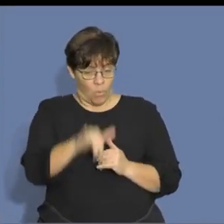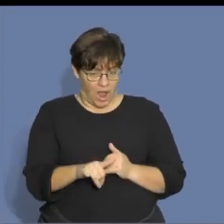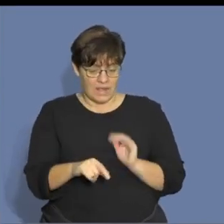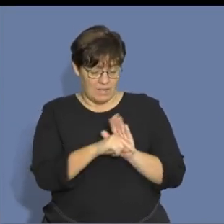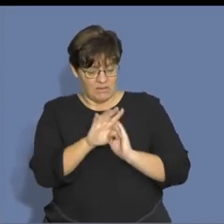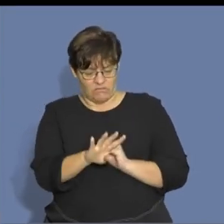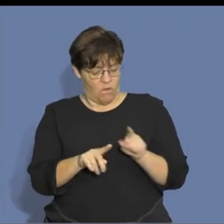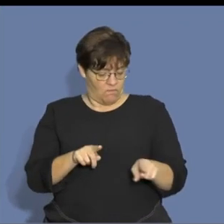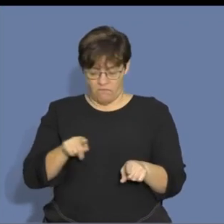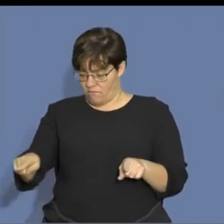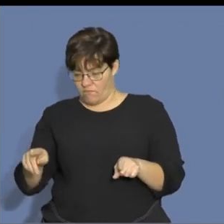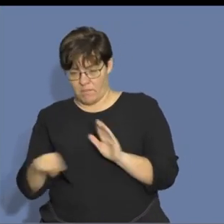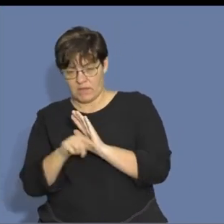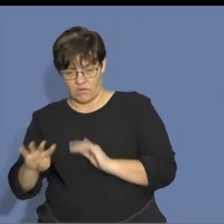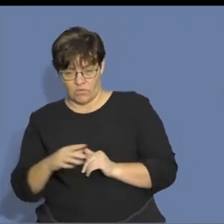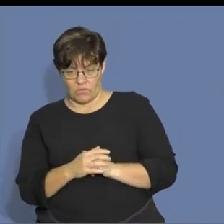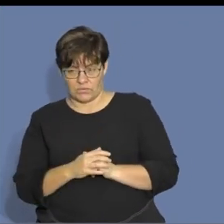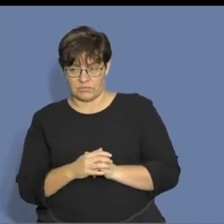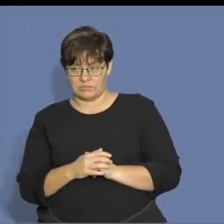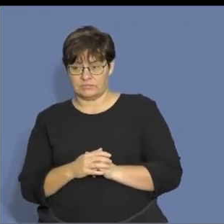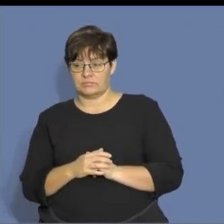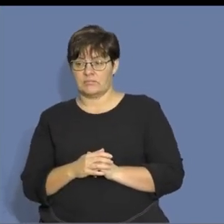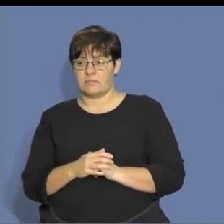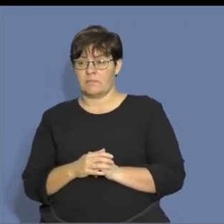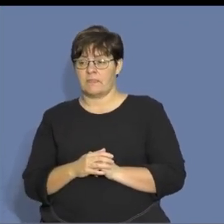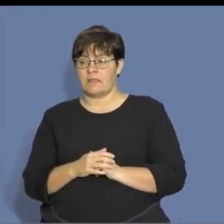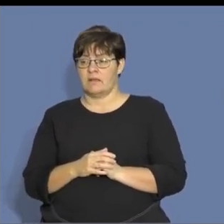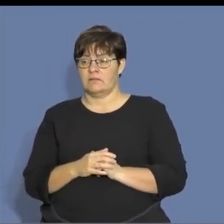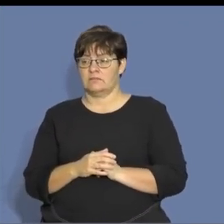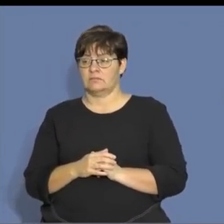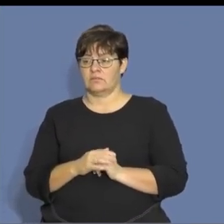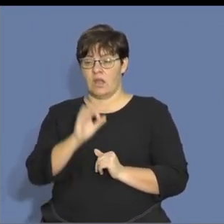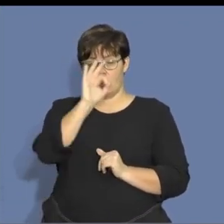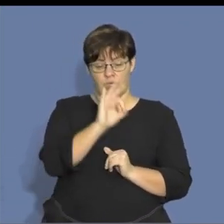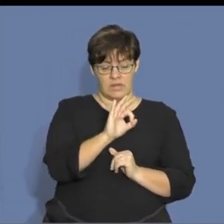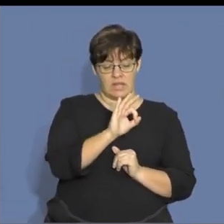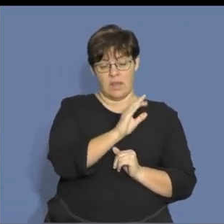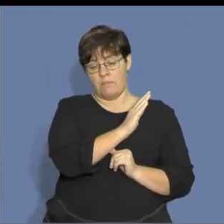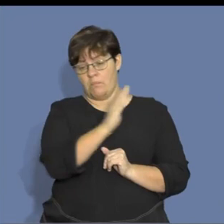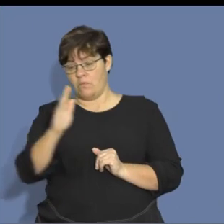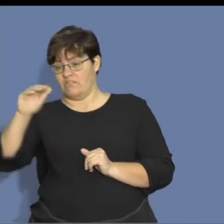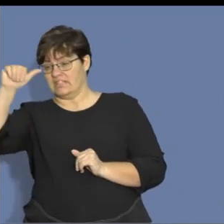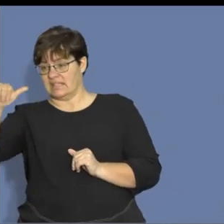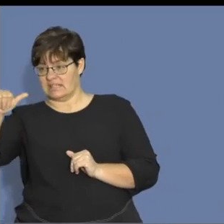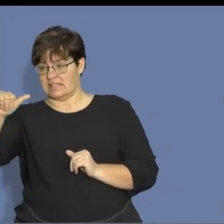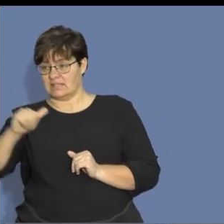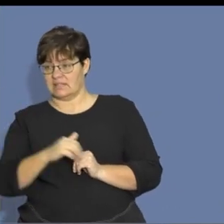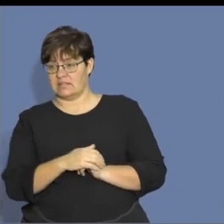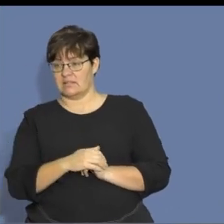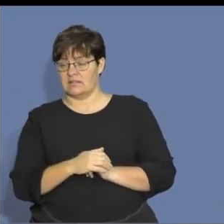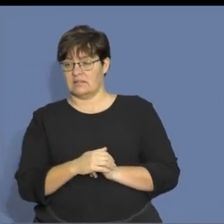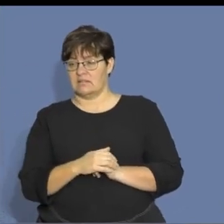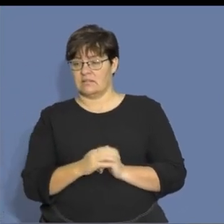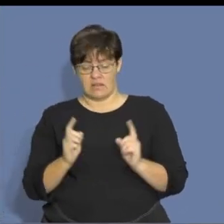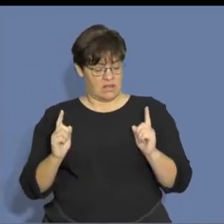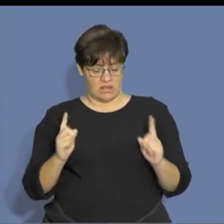are minus 4, I'm moving from 3 on the x-axis to 6 on the x-axis. And so does